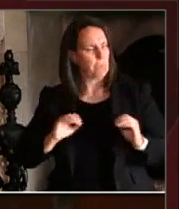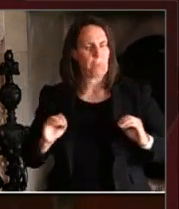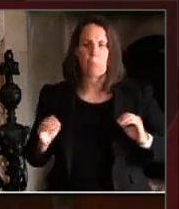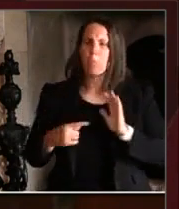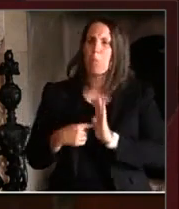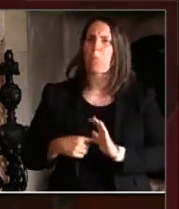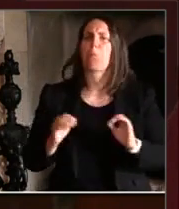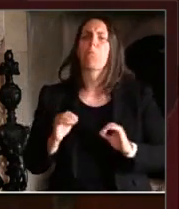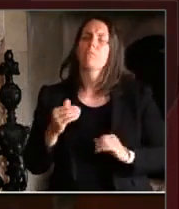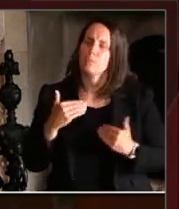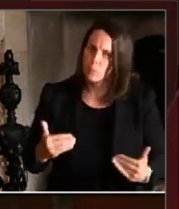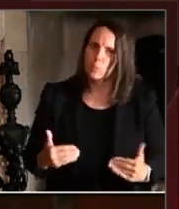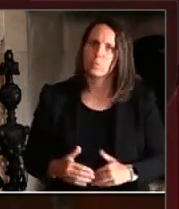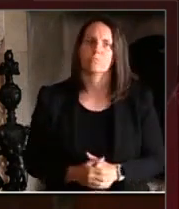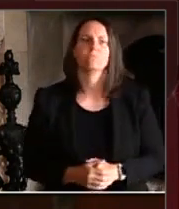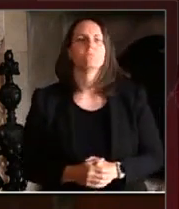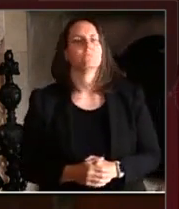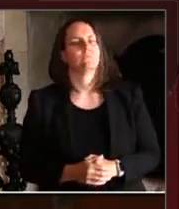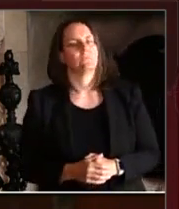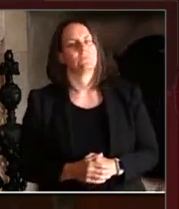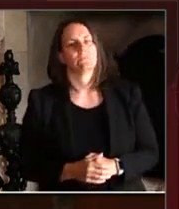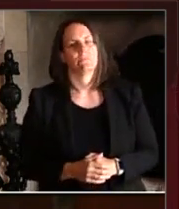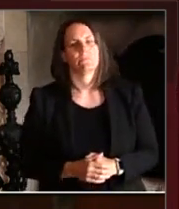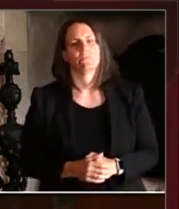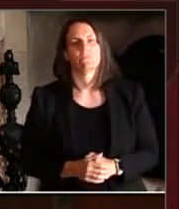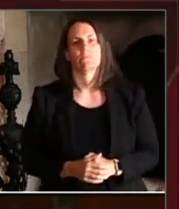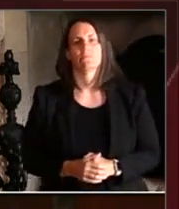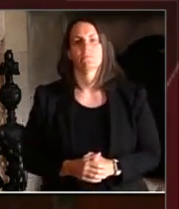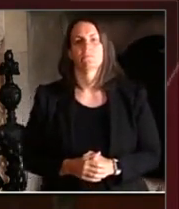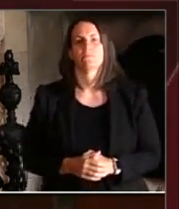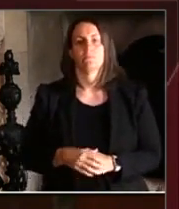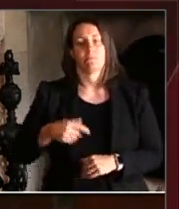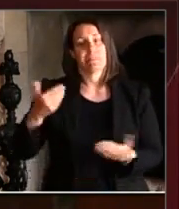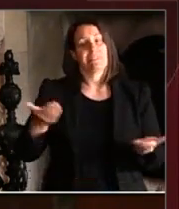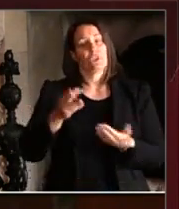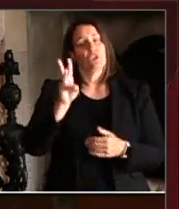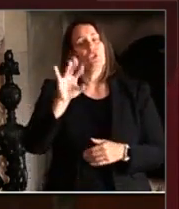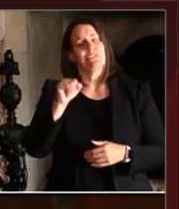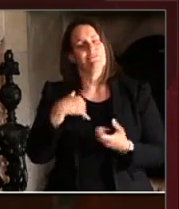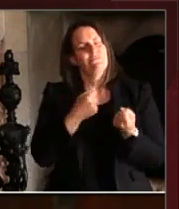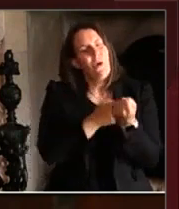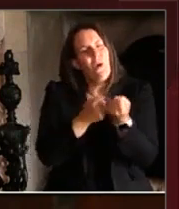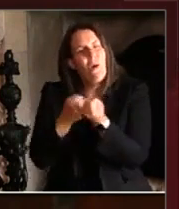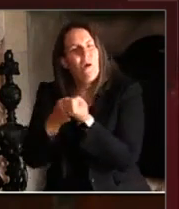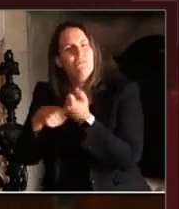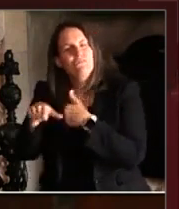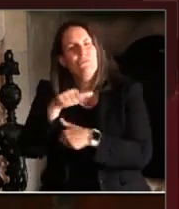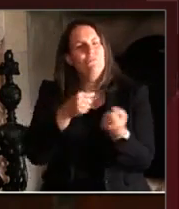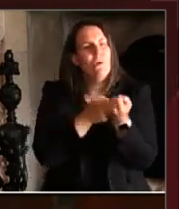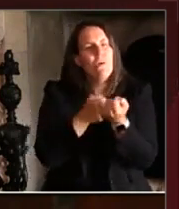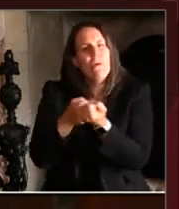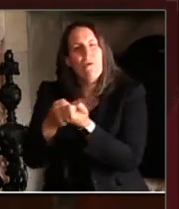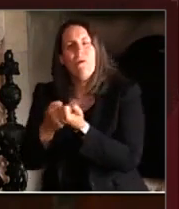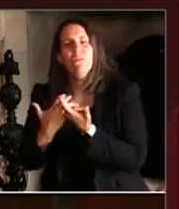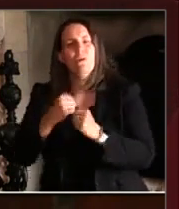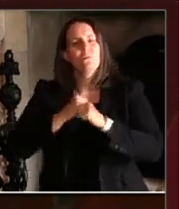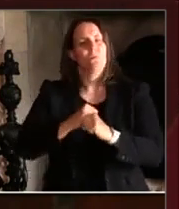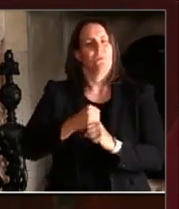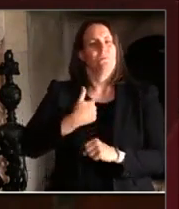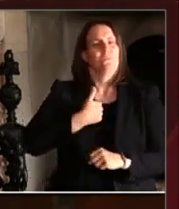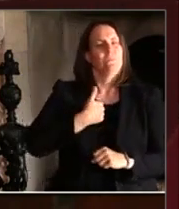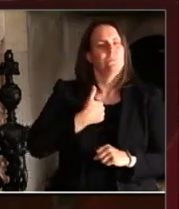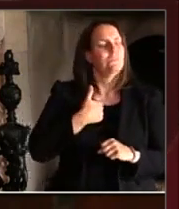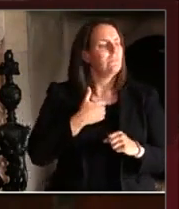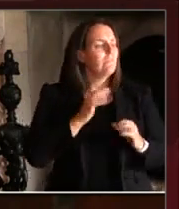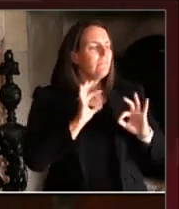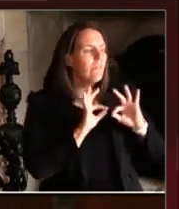now is by taking these basic precautions to protect yourself, your family, and our communities. And with that, I'll